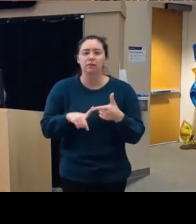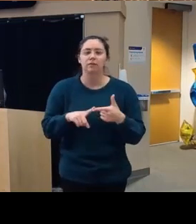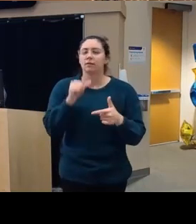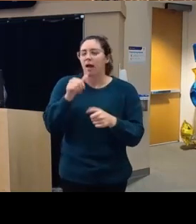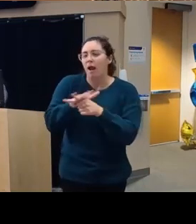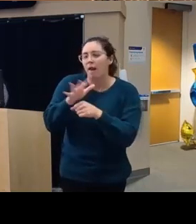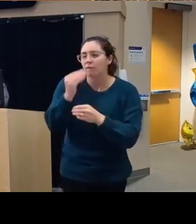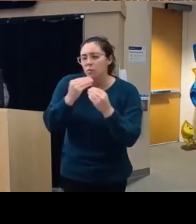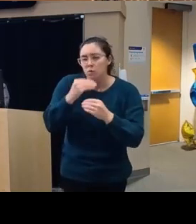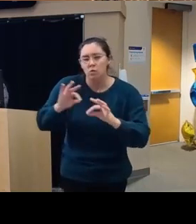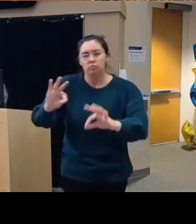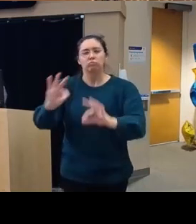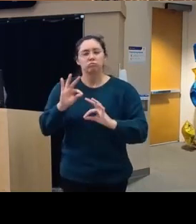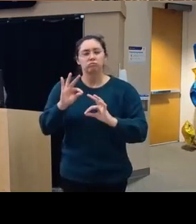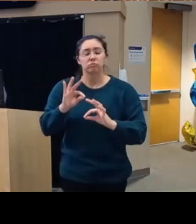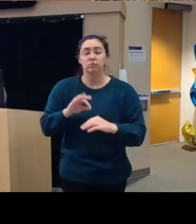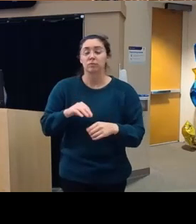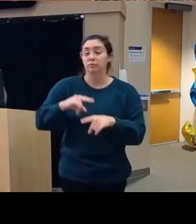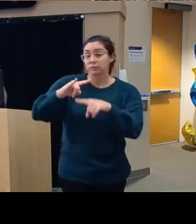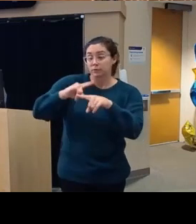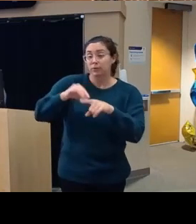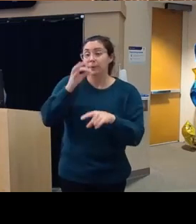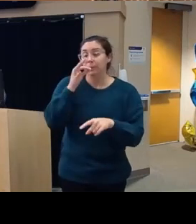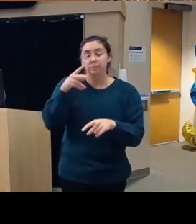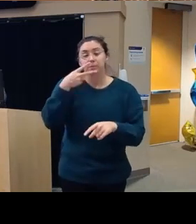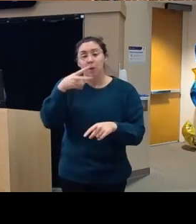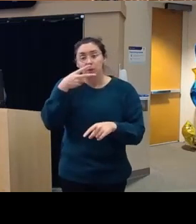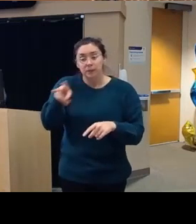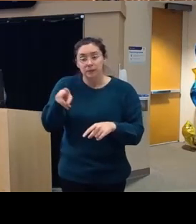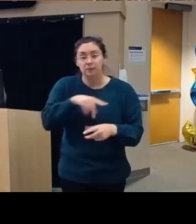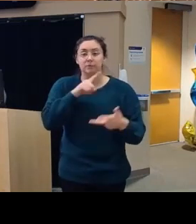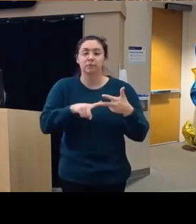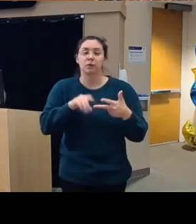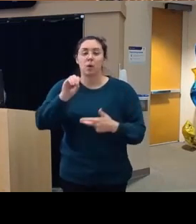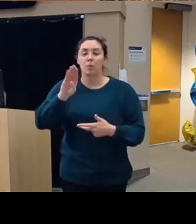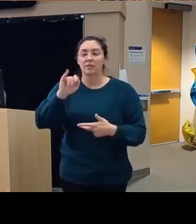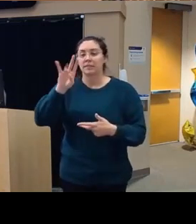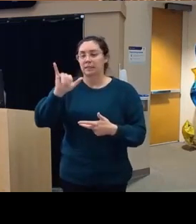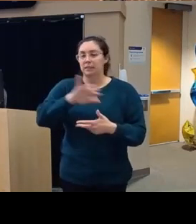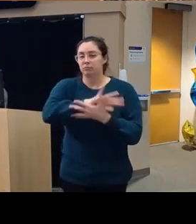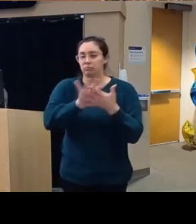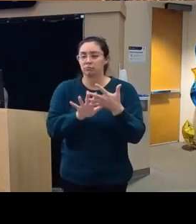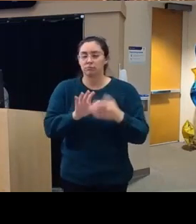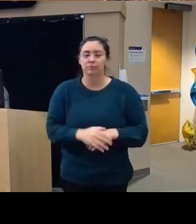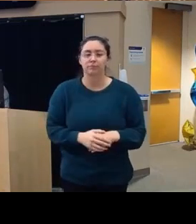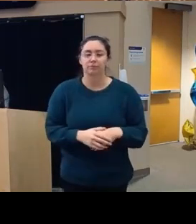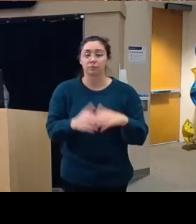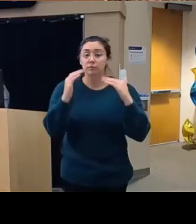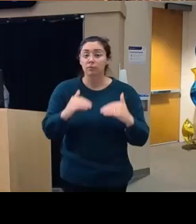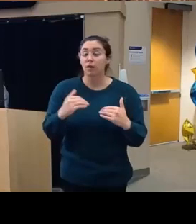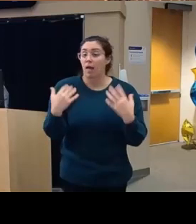suboptimal diet, tobacco smoking, and obesity kind of falls into that. And then health risk